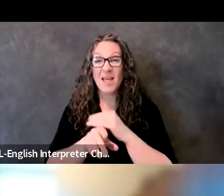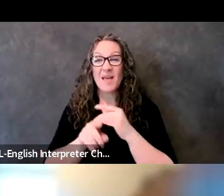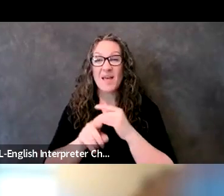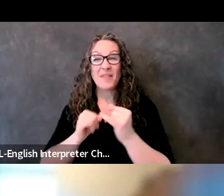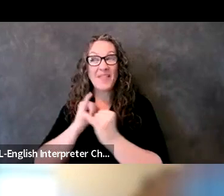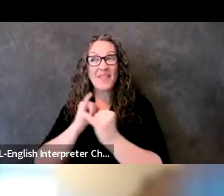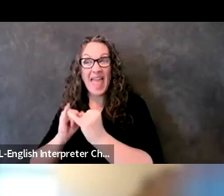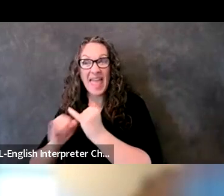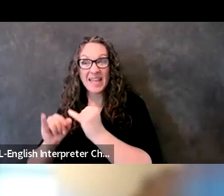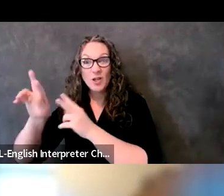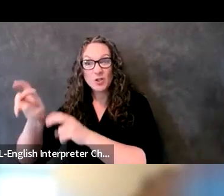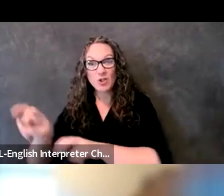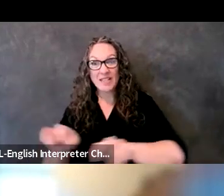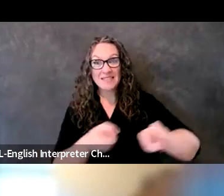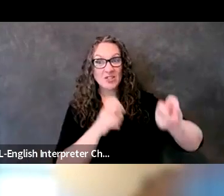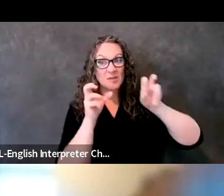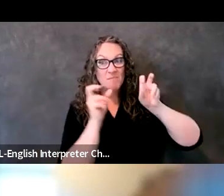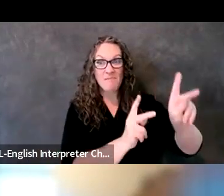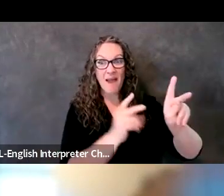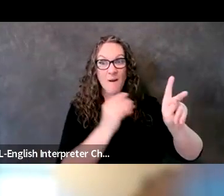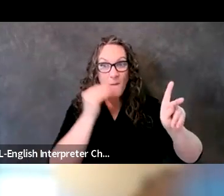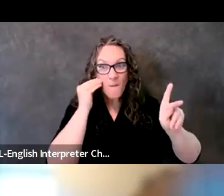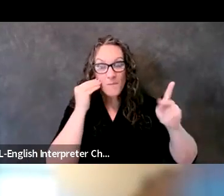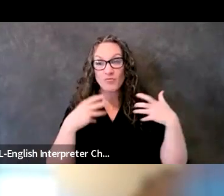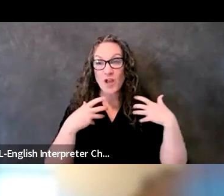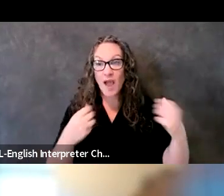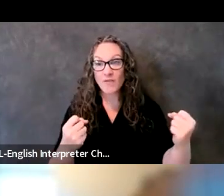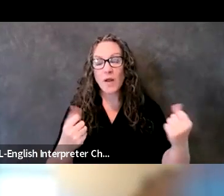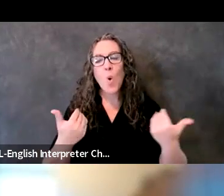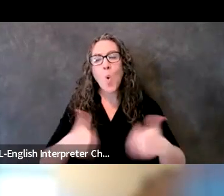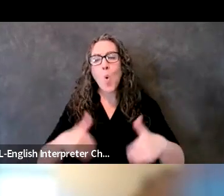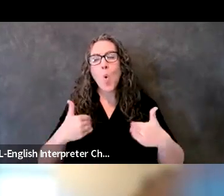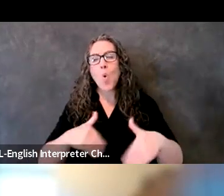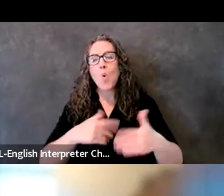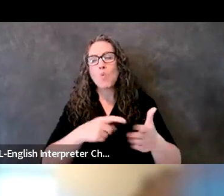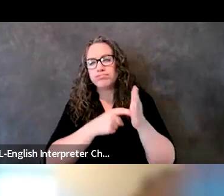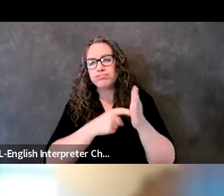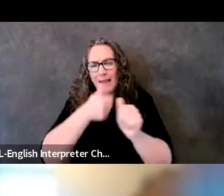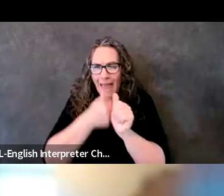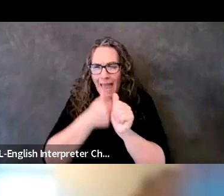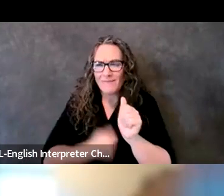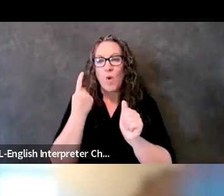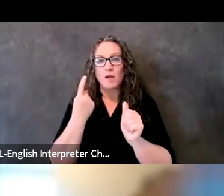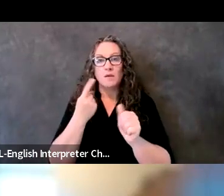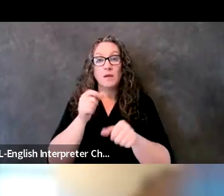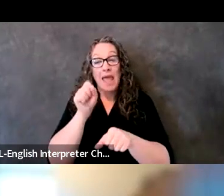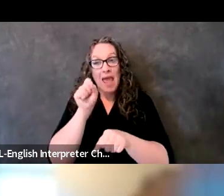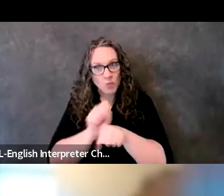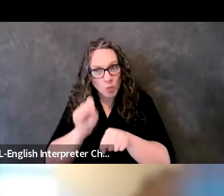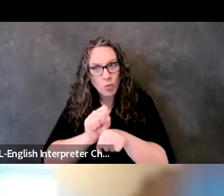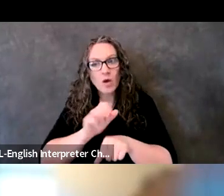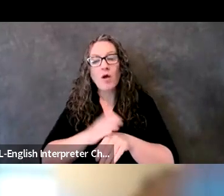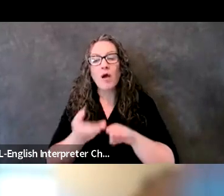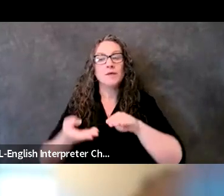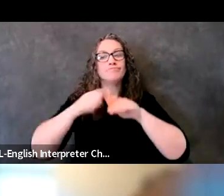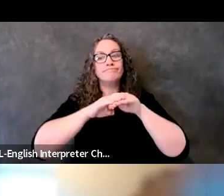and transitioning to recovery is an area where it's going to take everybody. We have to work on transportation on the back end. We